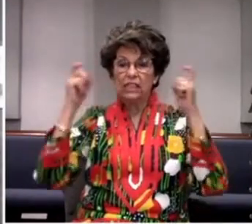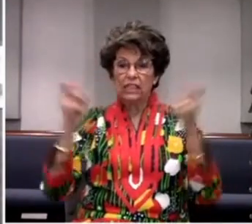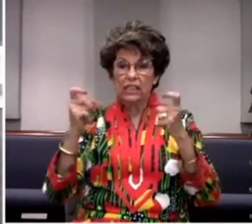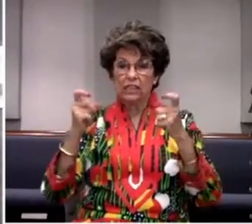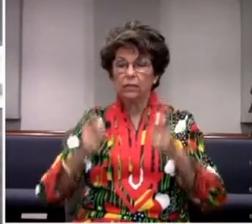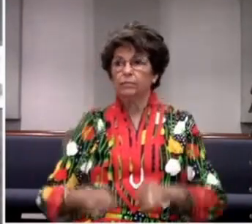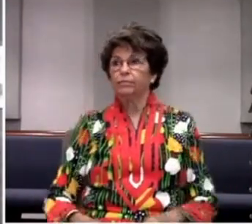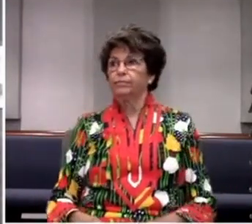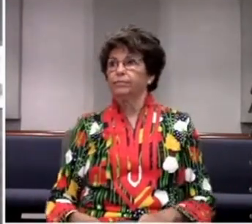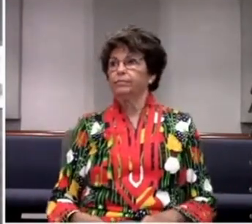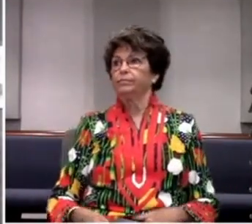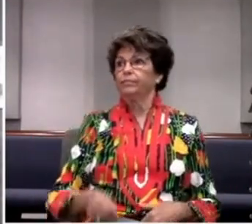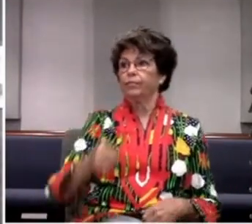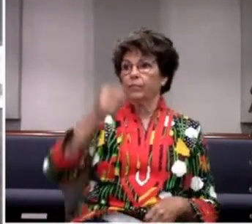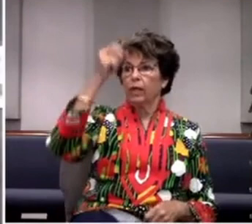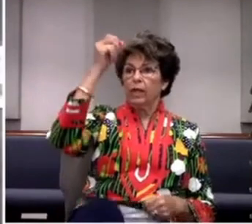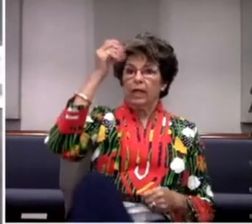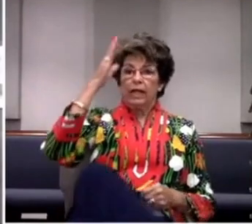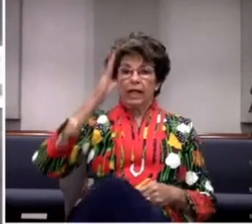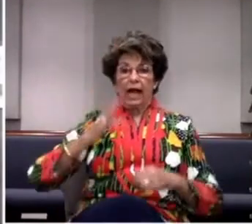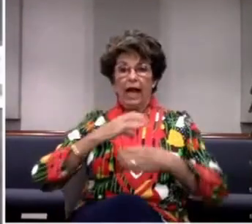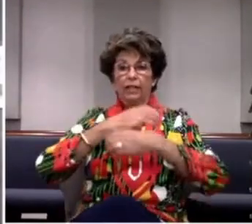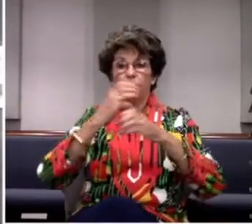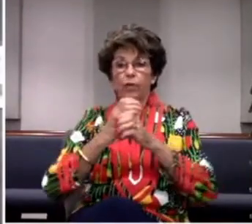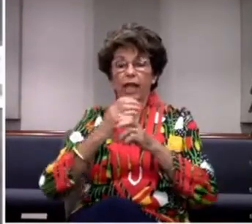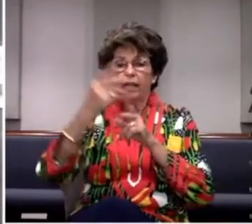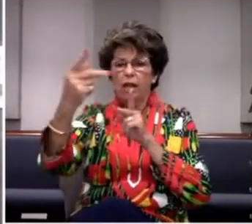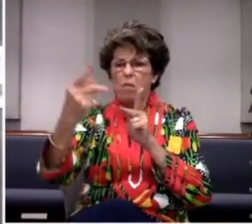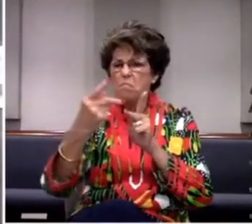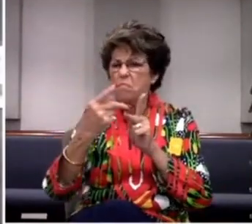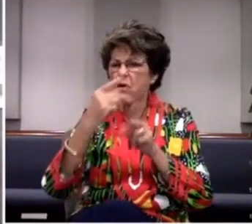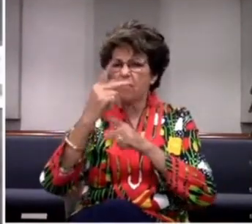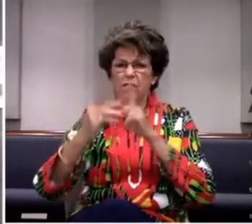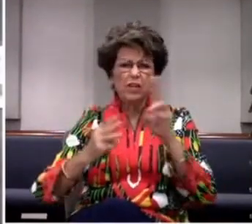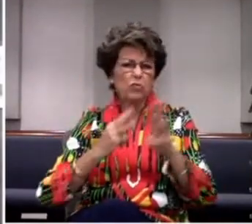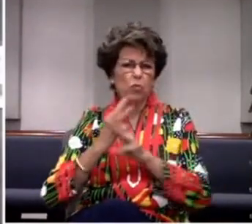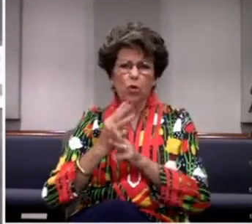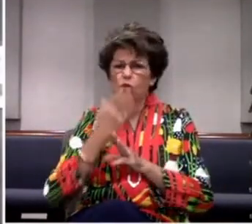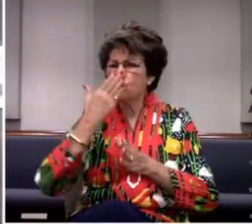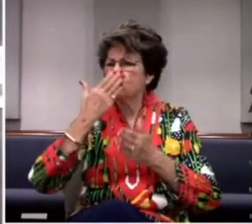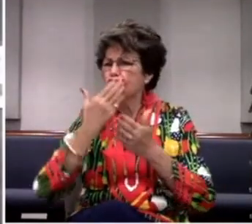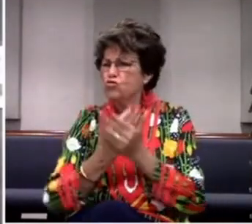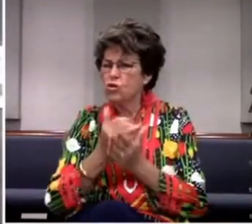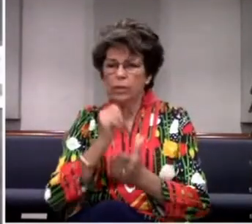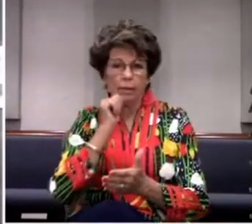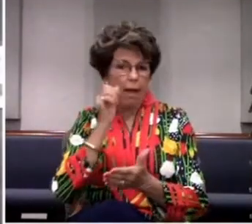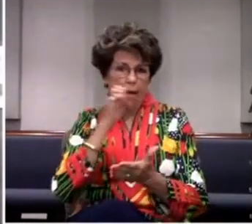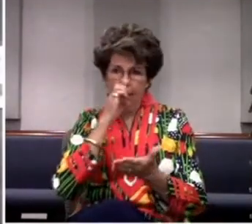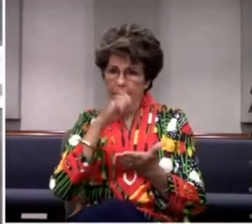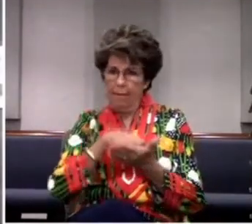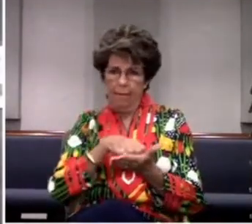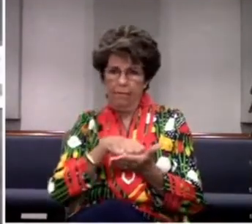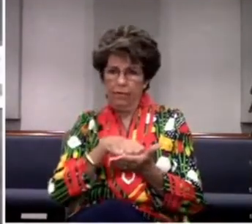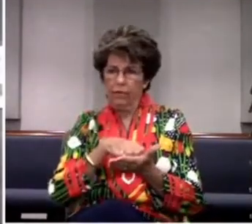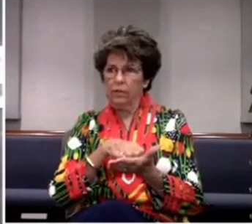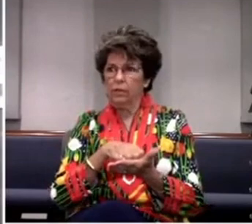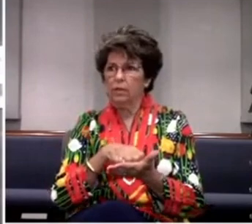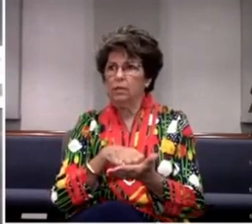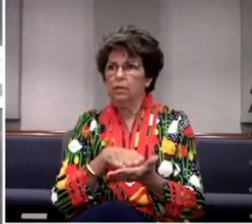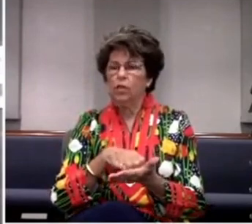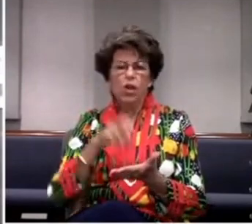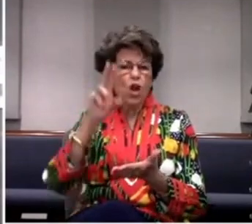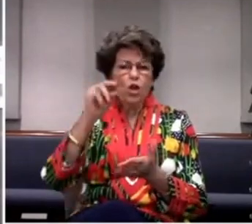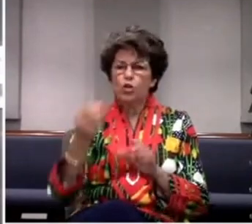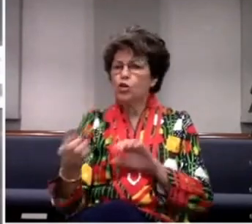So God created a perfect world, good and not evil. No death in it,